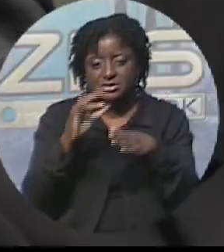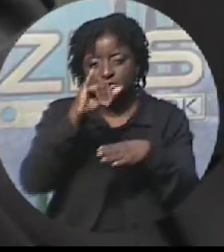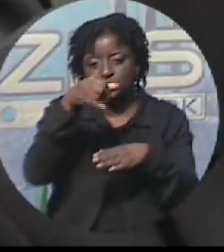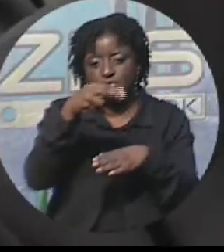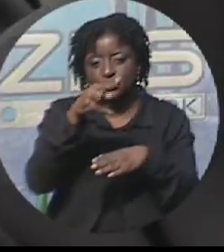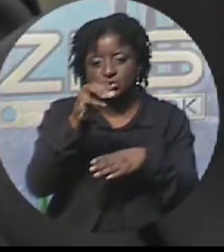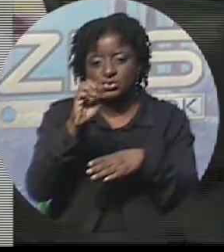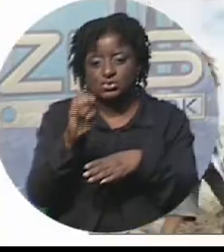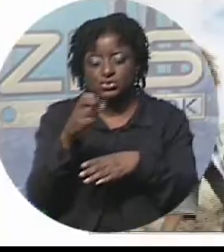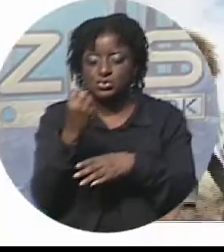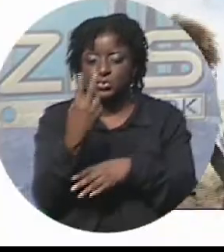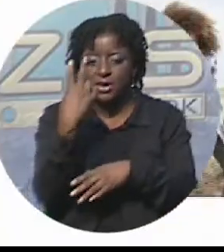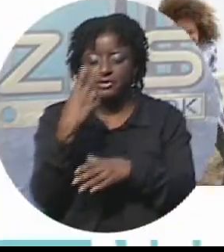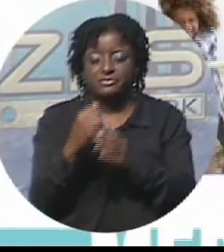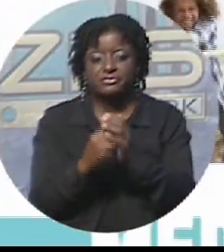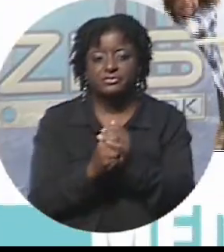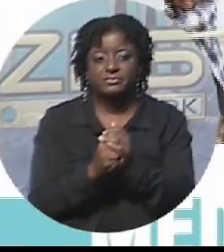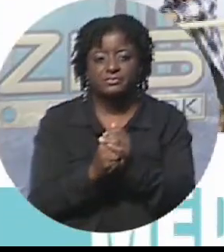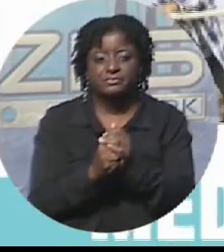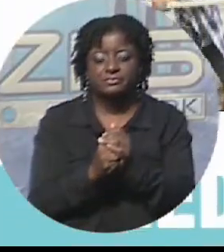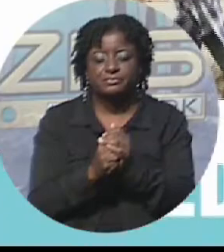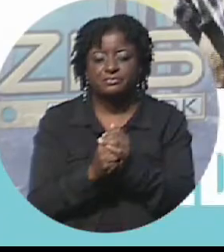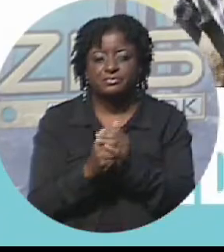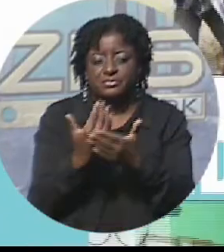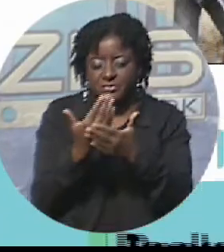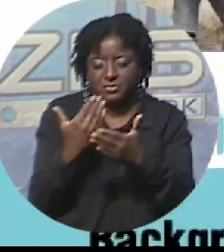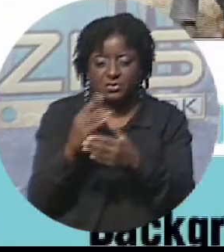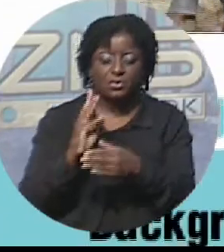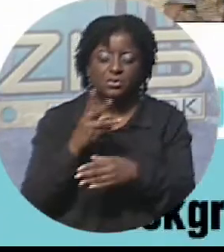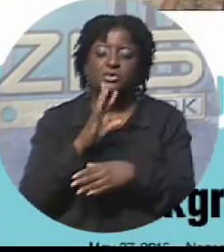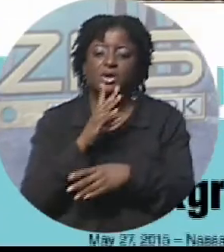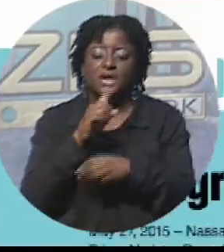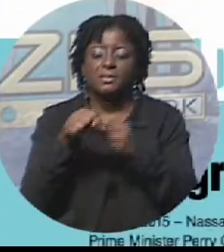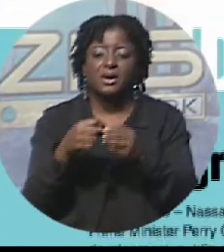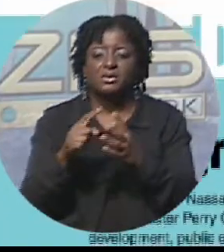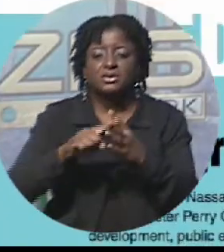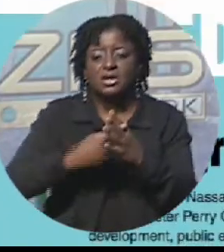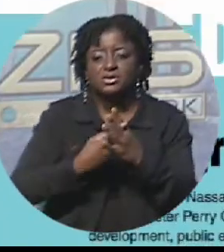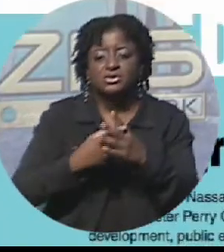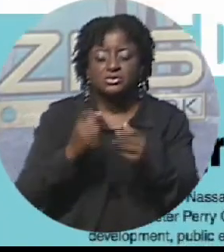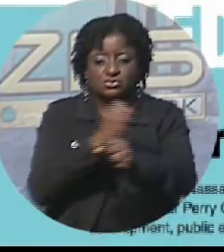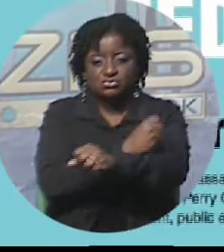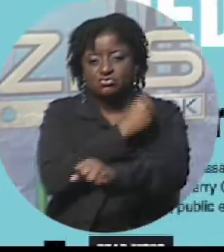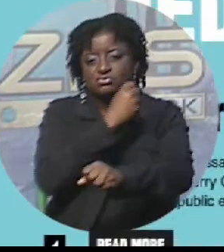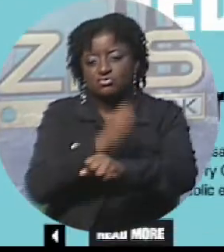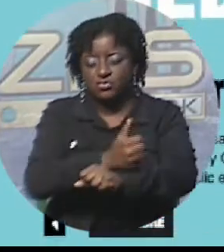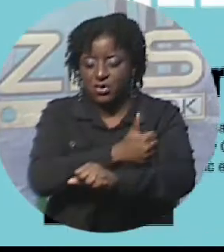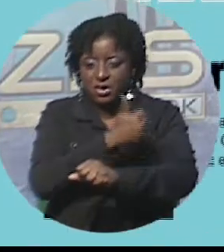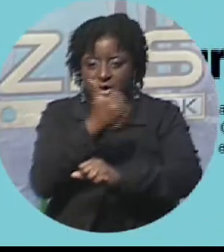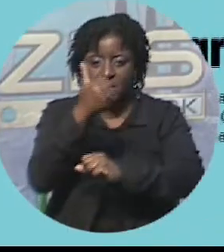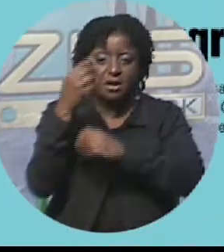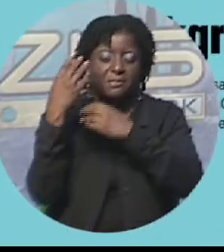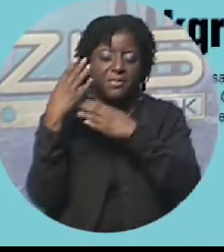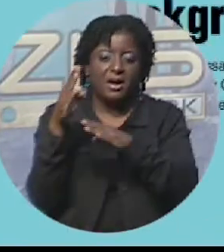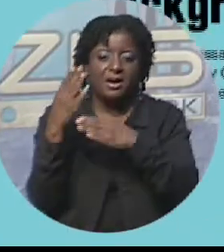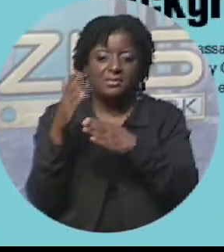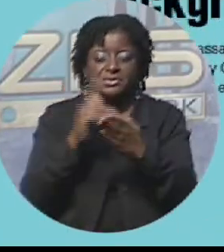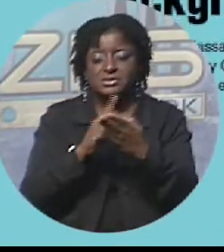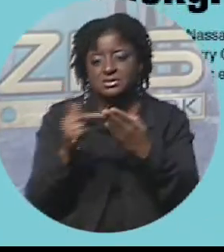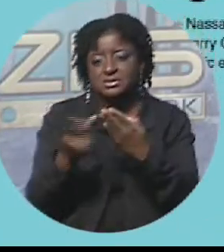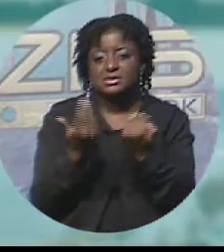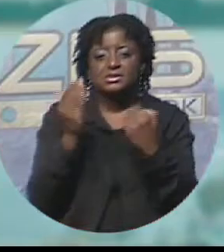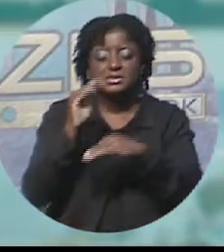ZNS Network News. Earlier, we told you about the launching of the Stronger Bahamas initiative tonight at the Melia Nassau Beach